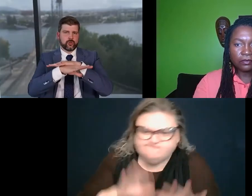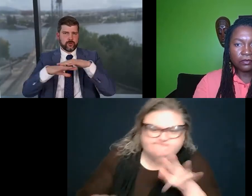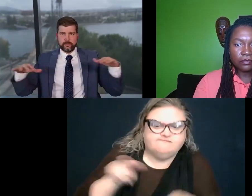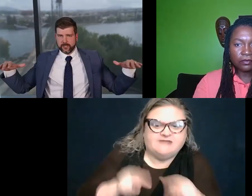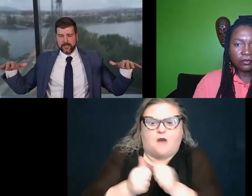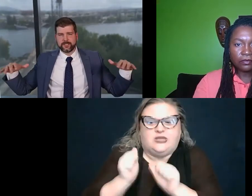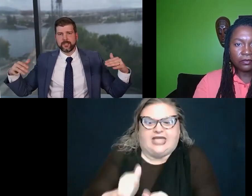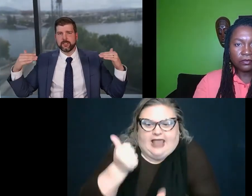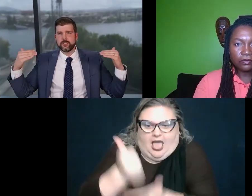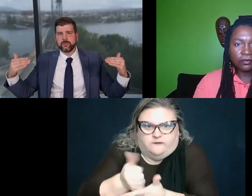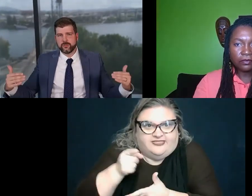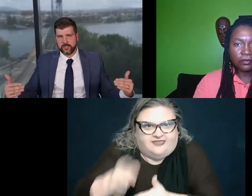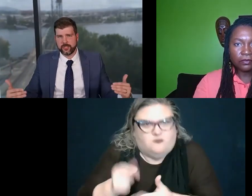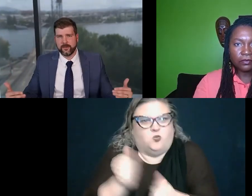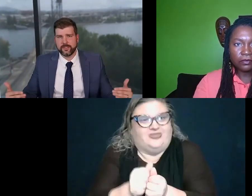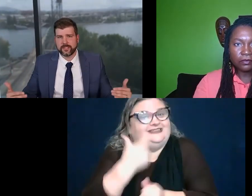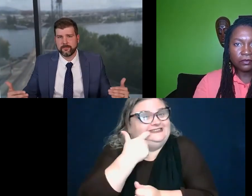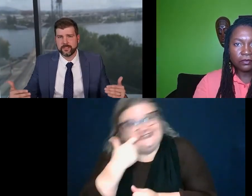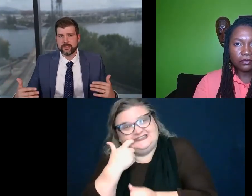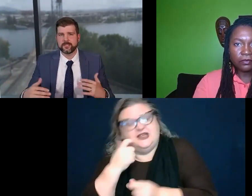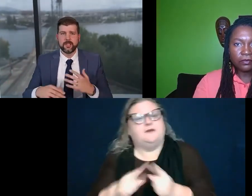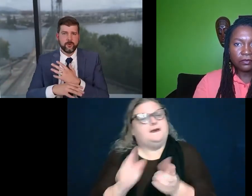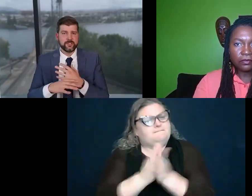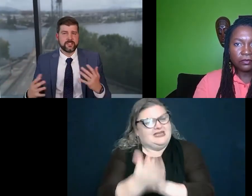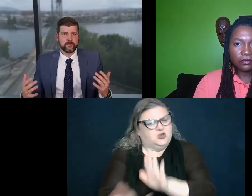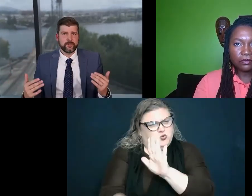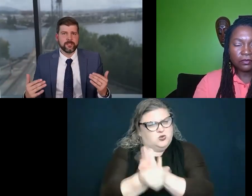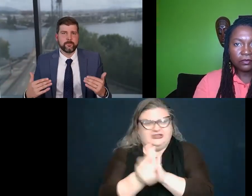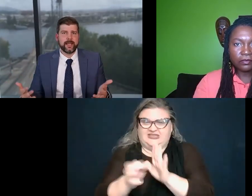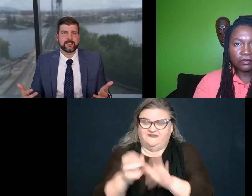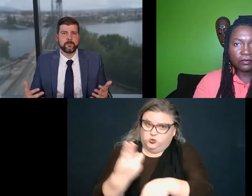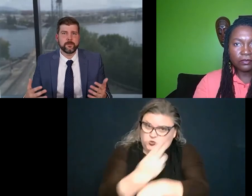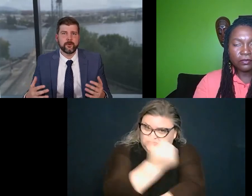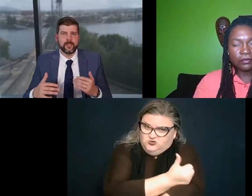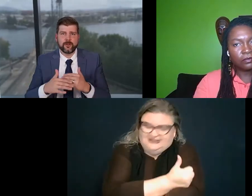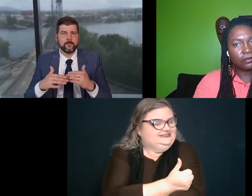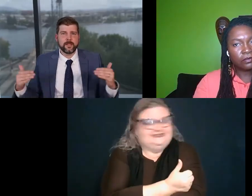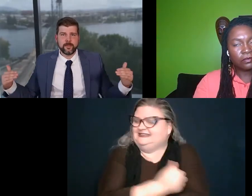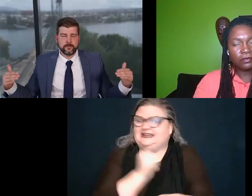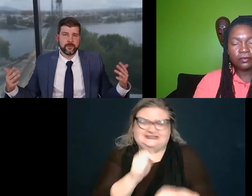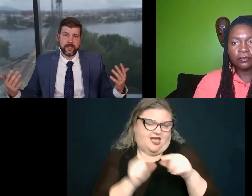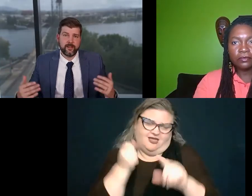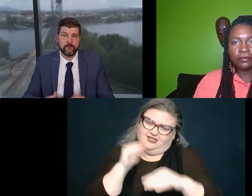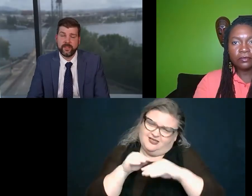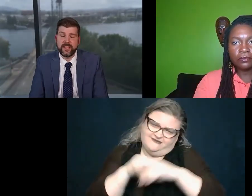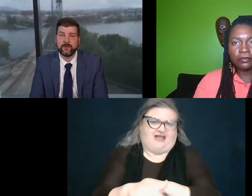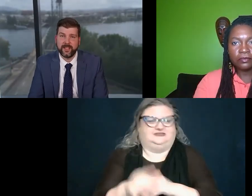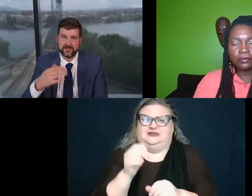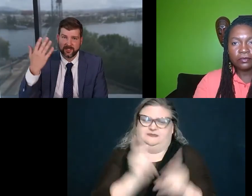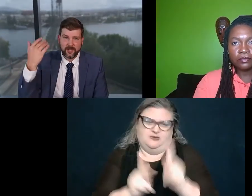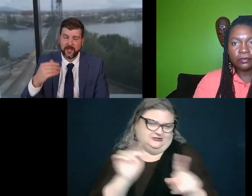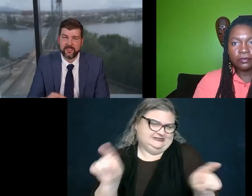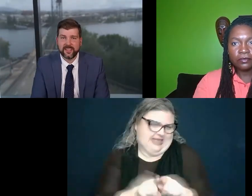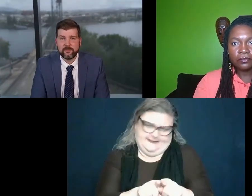just criminalizing the usage of these substances was disparately impacting people. And there are many people that have been able,